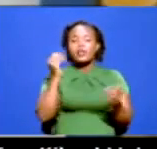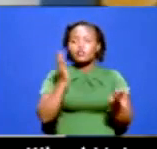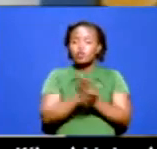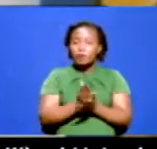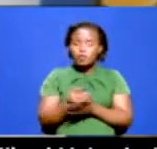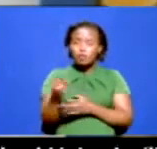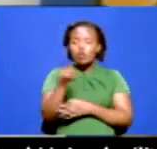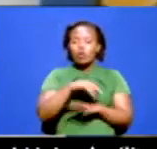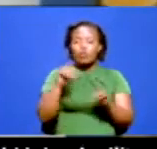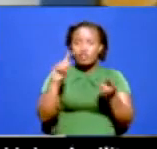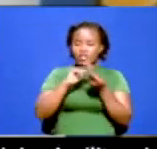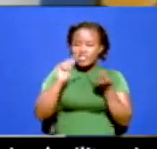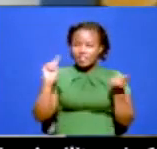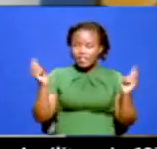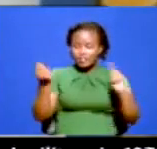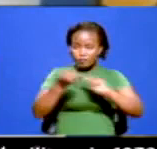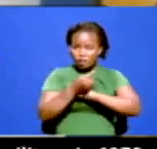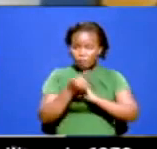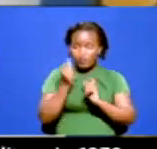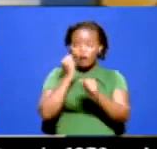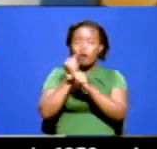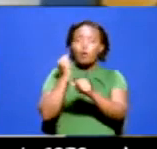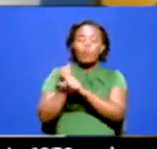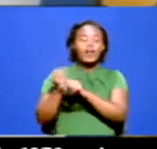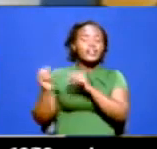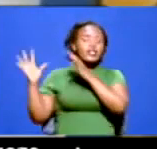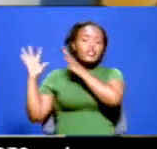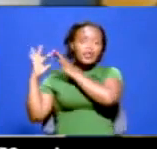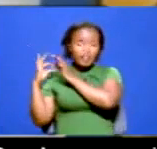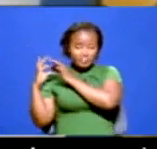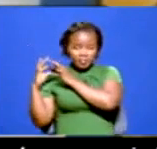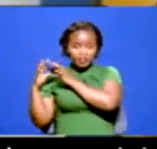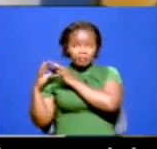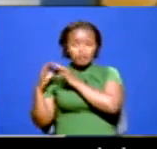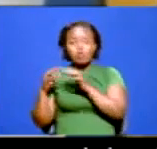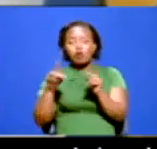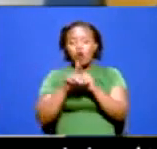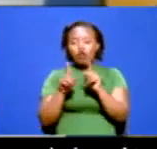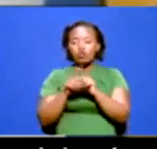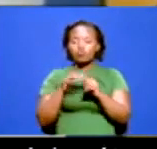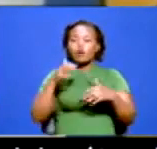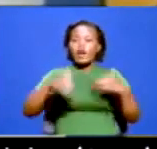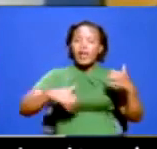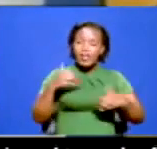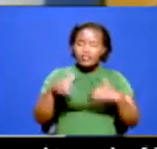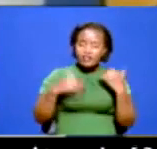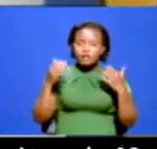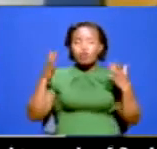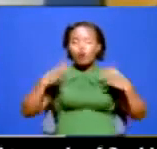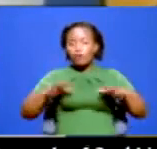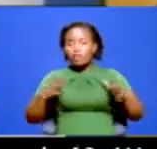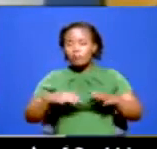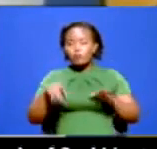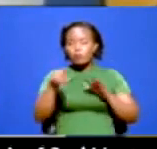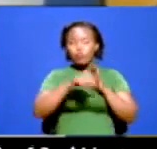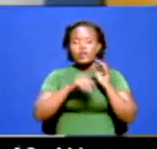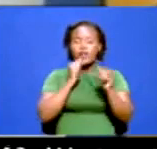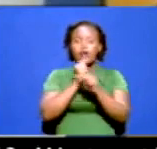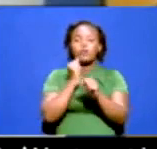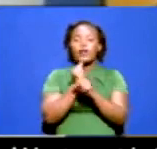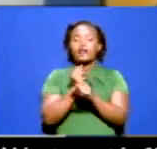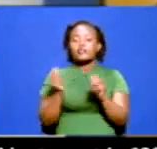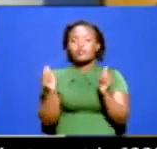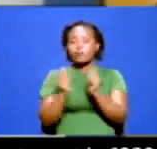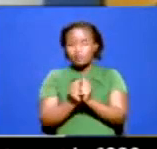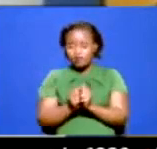transform the culture, the working culture, the ethics of the people that we are working with. And